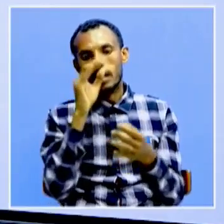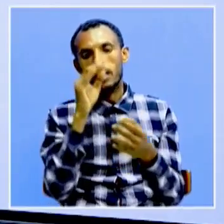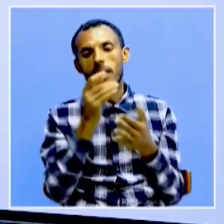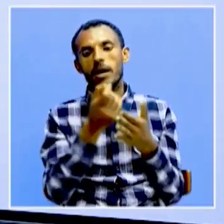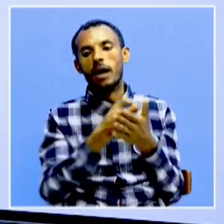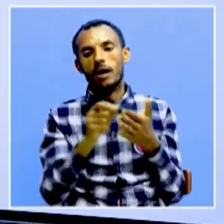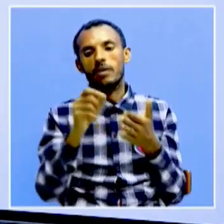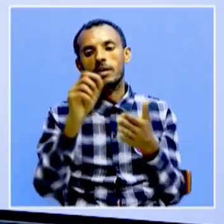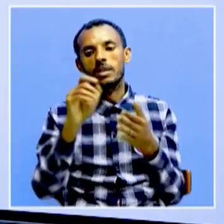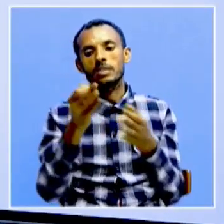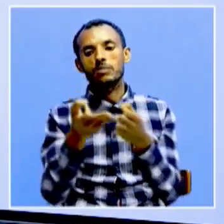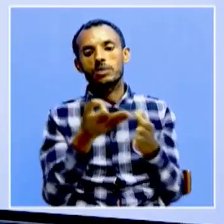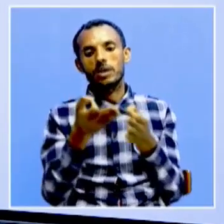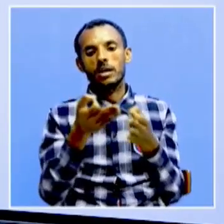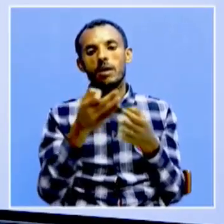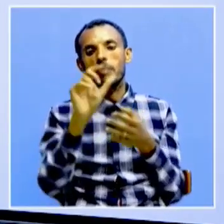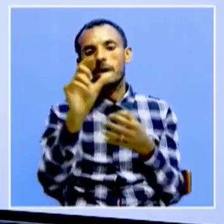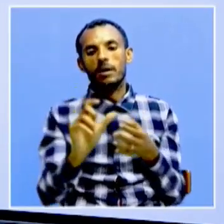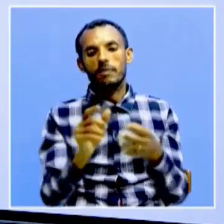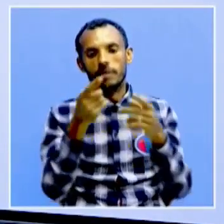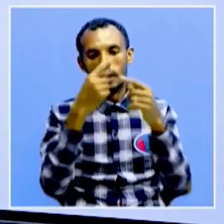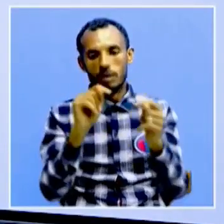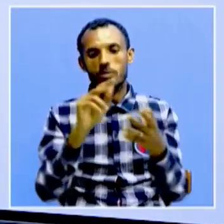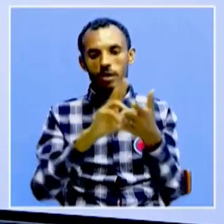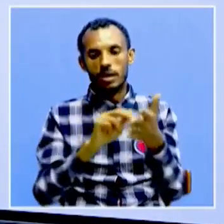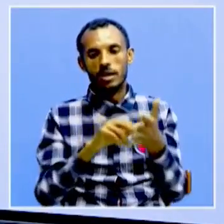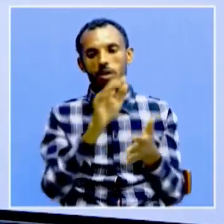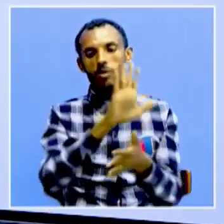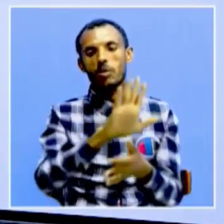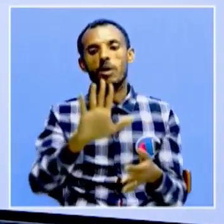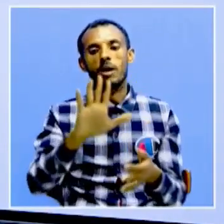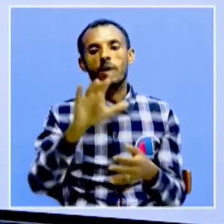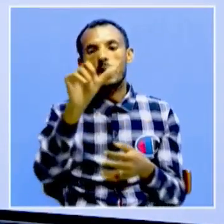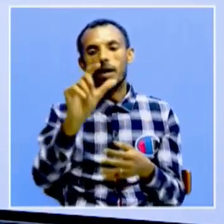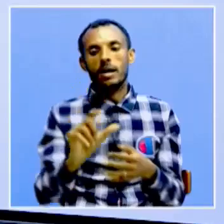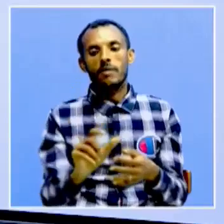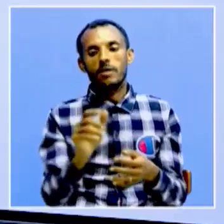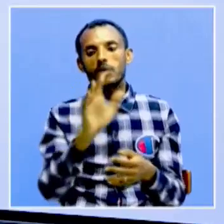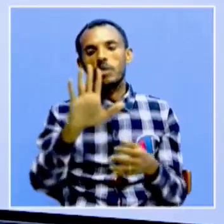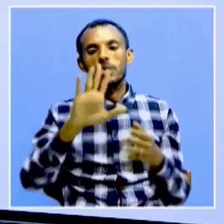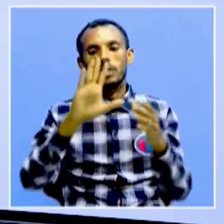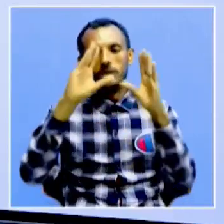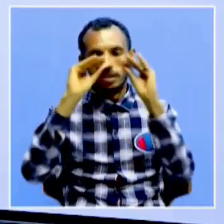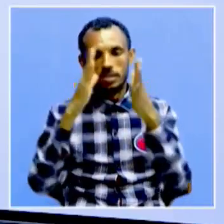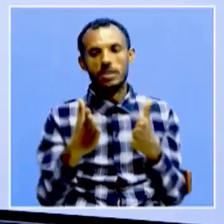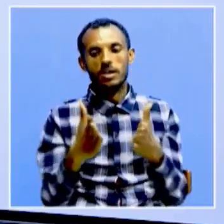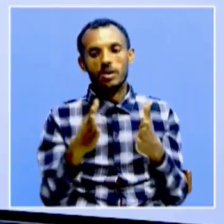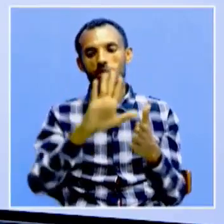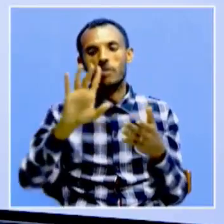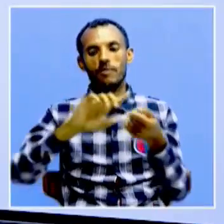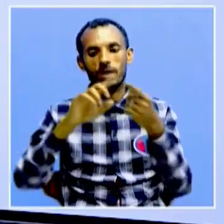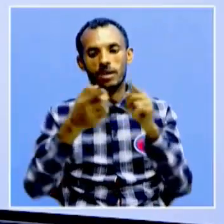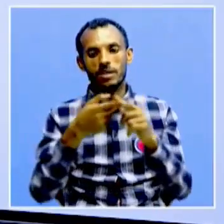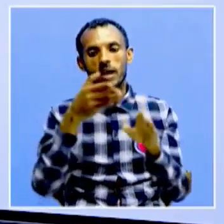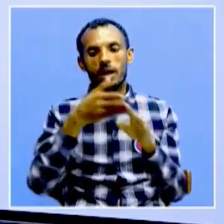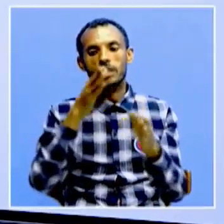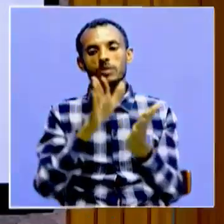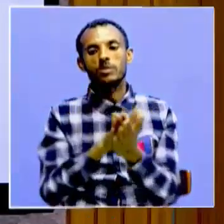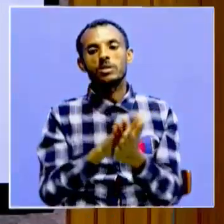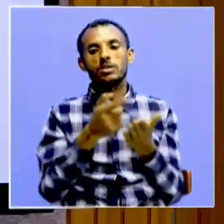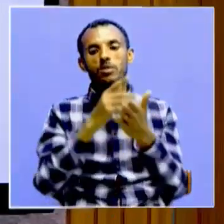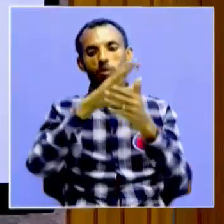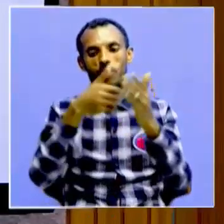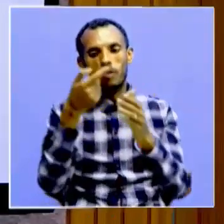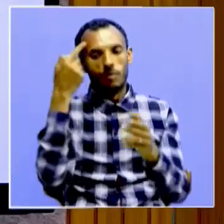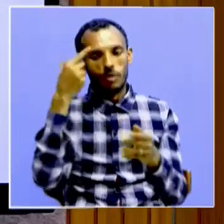expository paragraph. Then try to read your paragraph to your teacher or your friends at school, all right? So this is all what I have